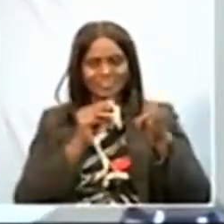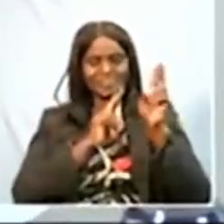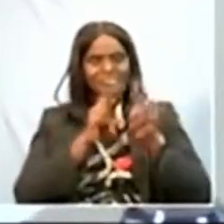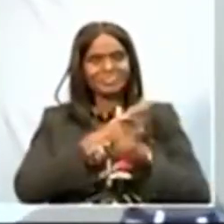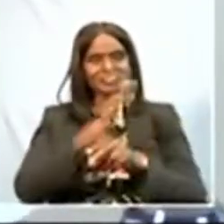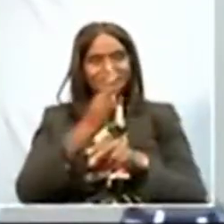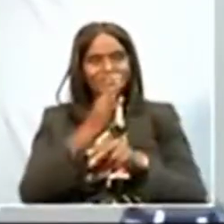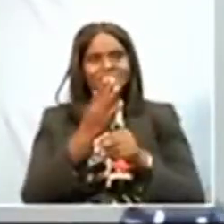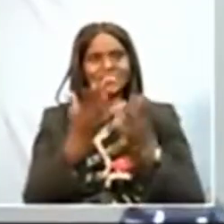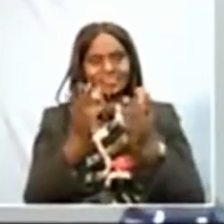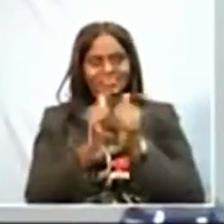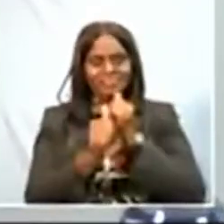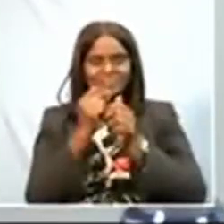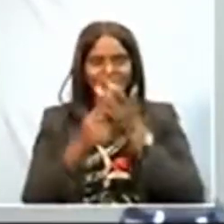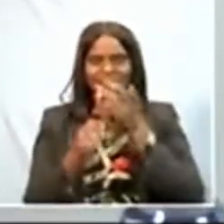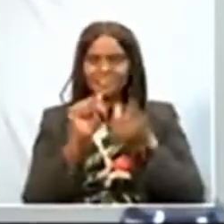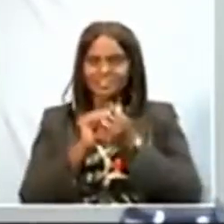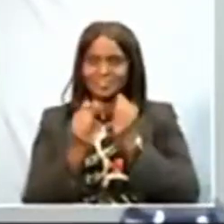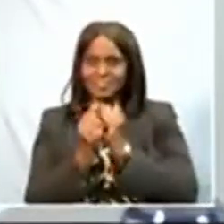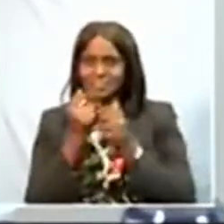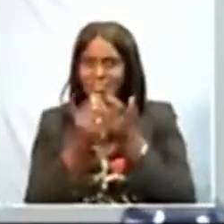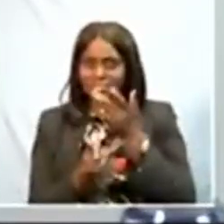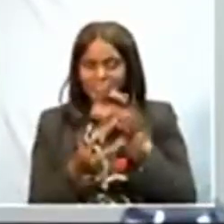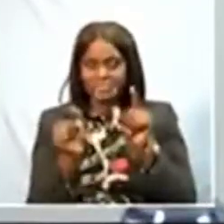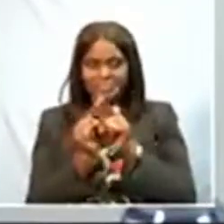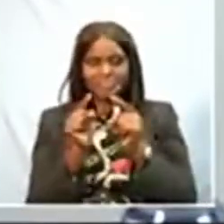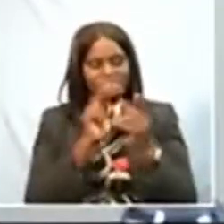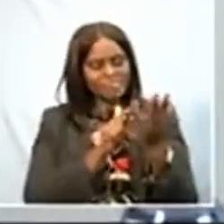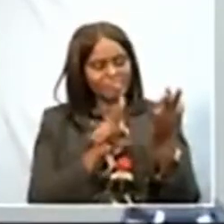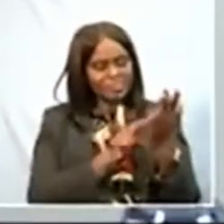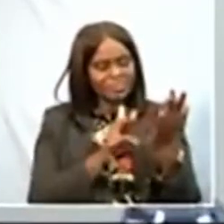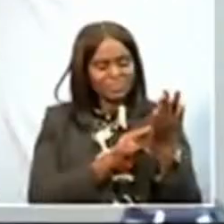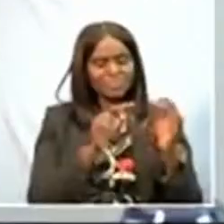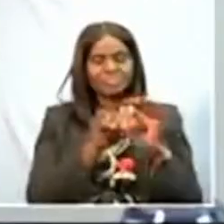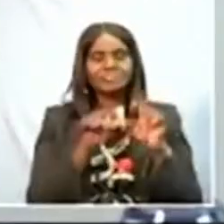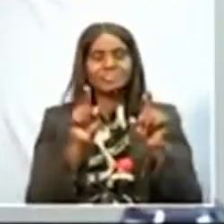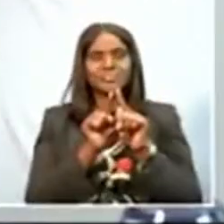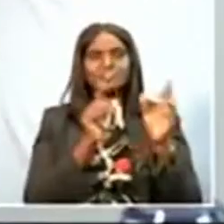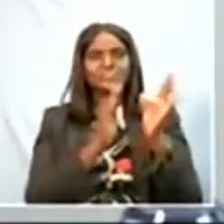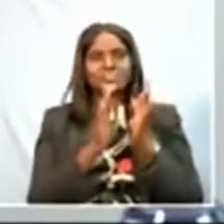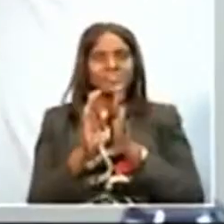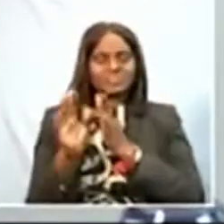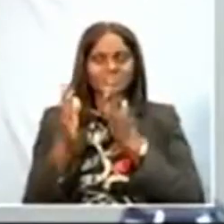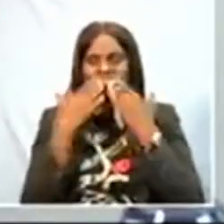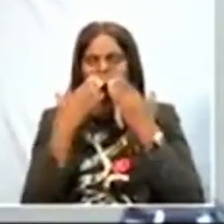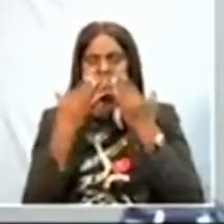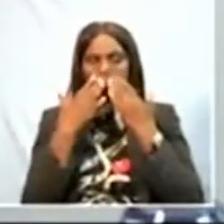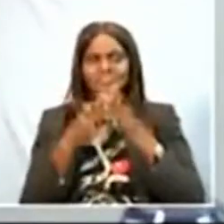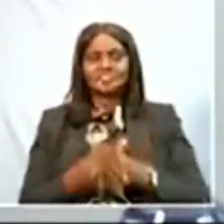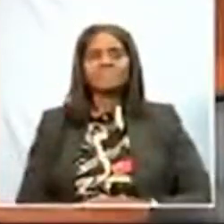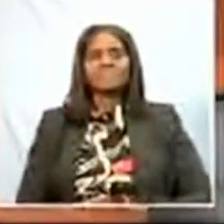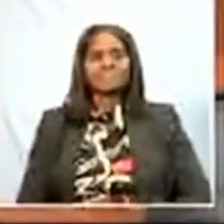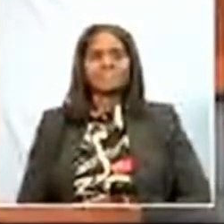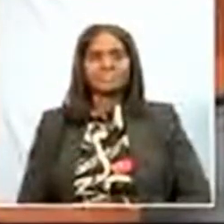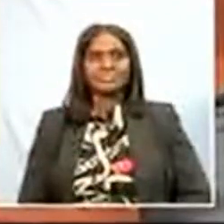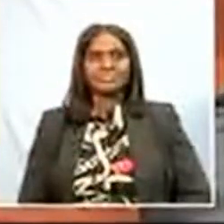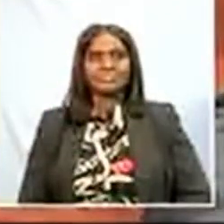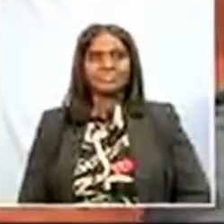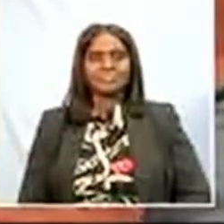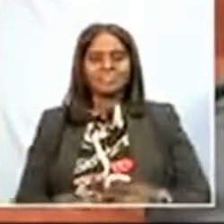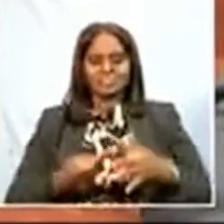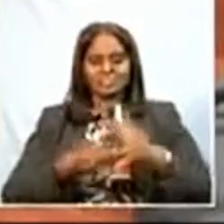response, which is the cause of the query. You take us through in that order. Thank you. Start with